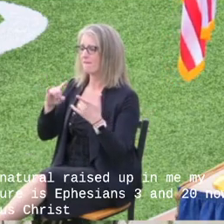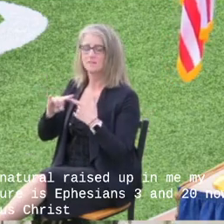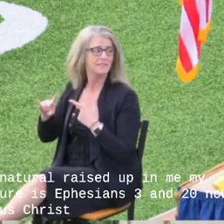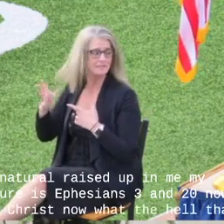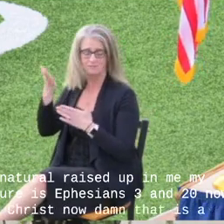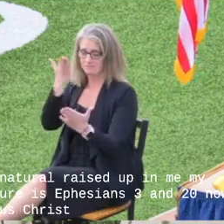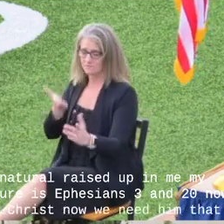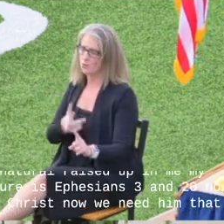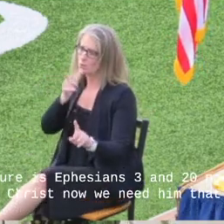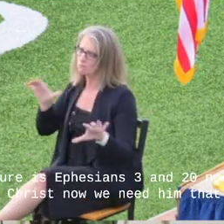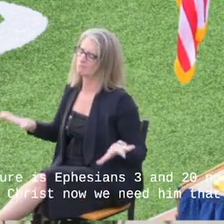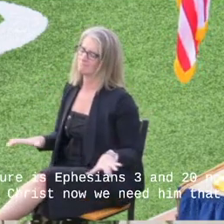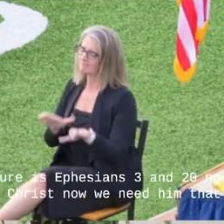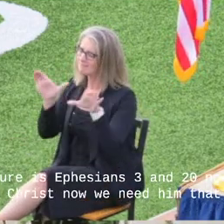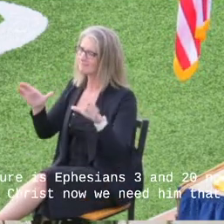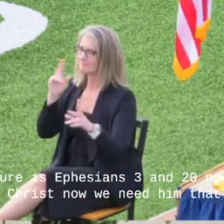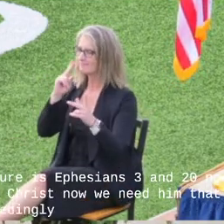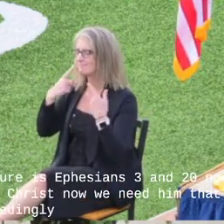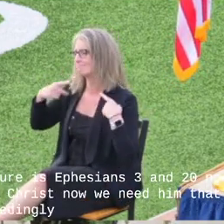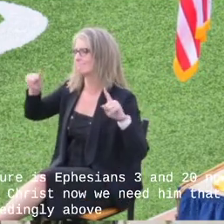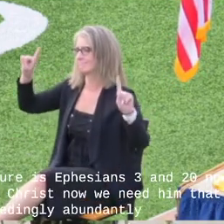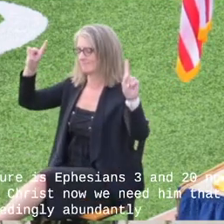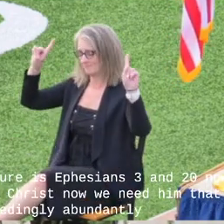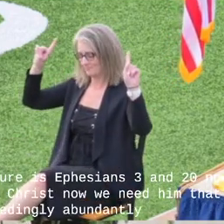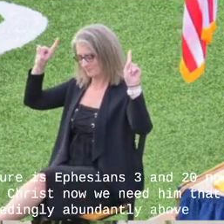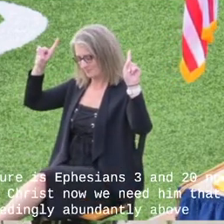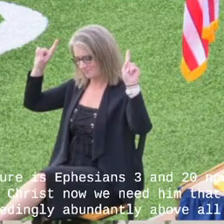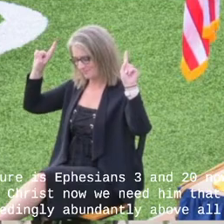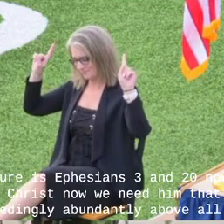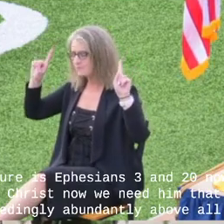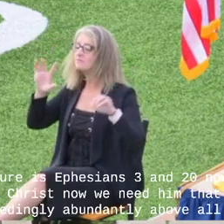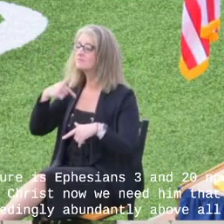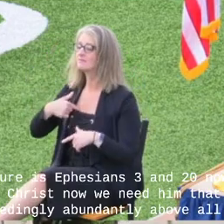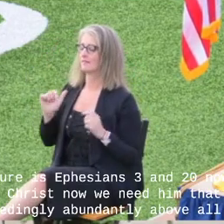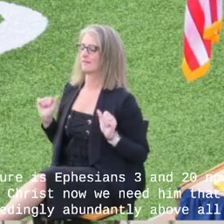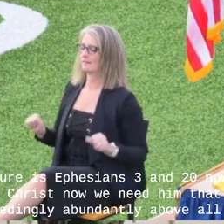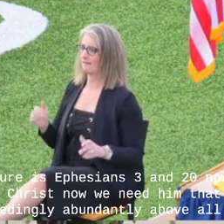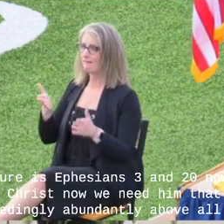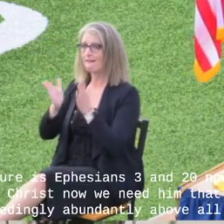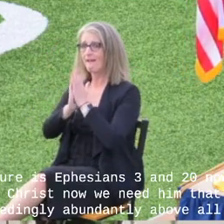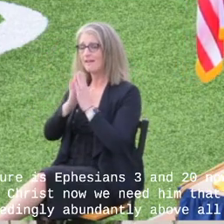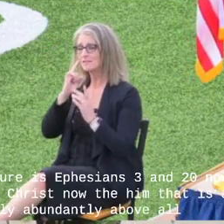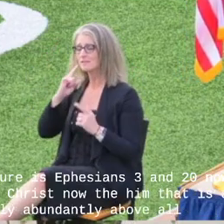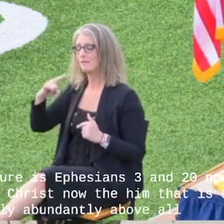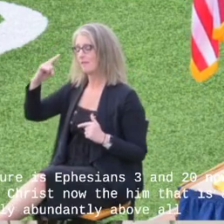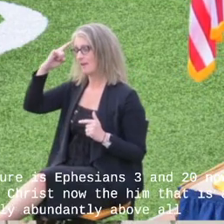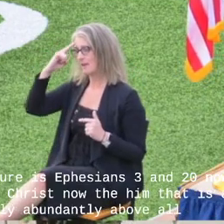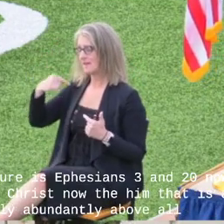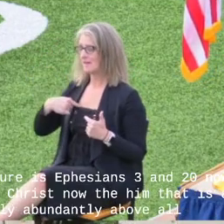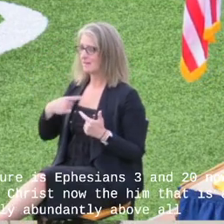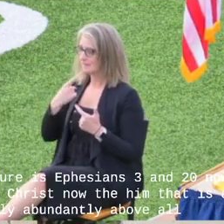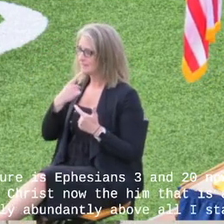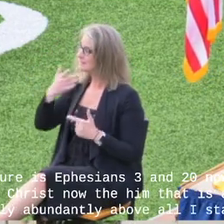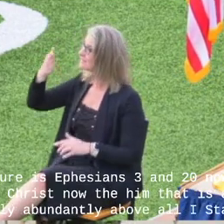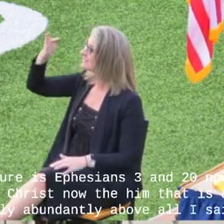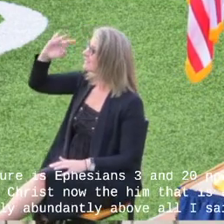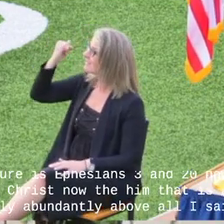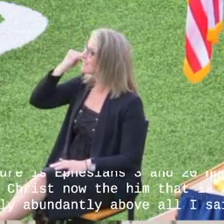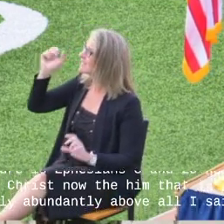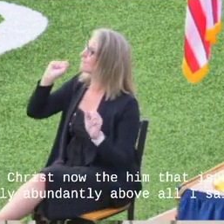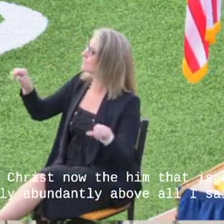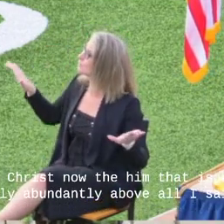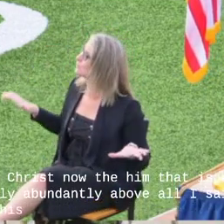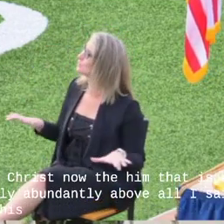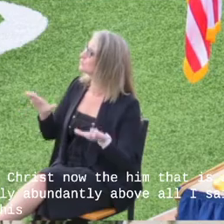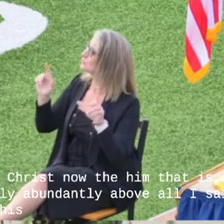that is able to do exceedingly abundantly above all that I can ask or even think. I said, God, if you can